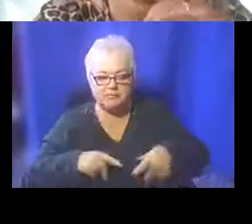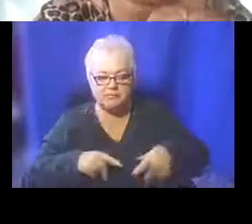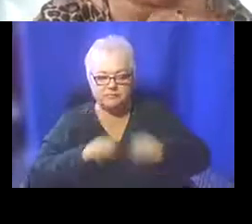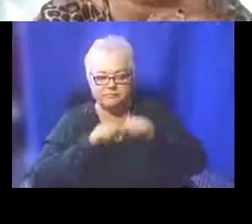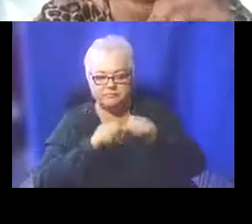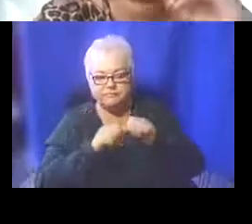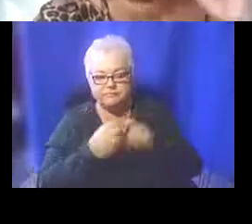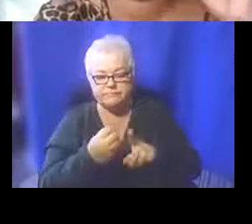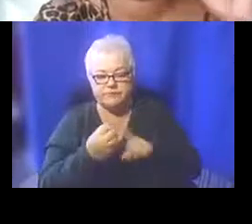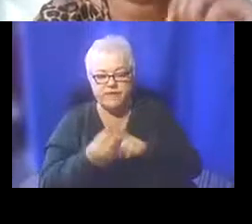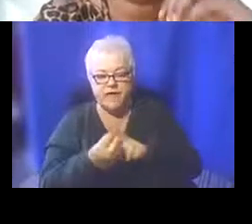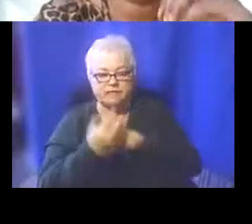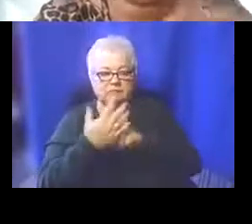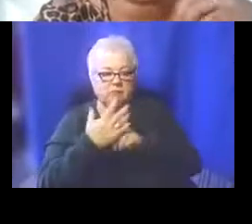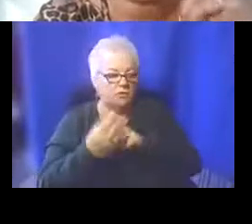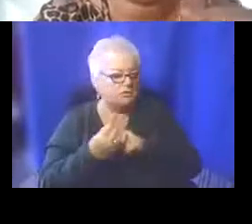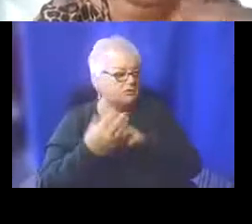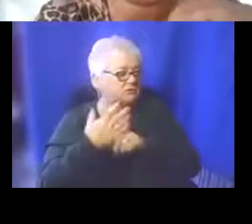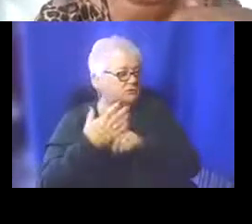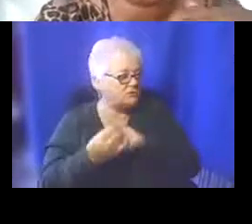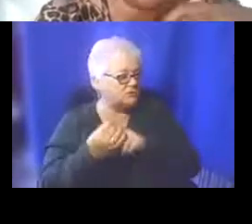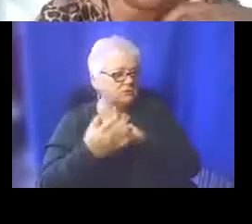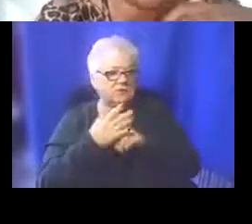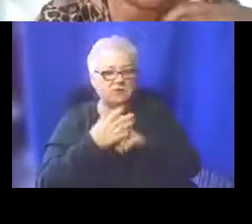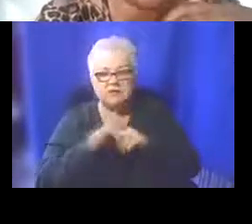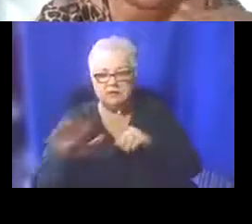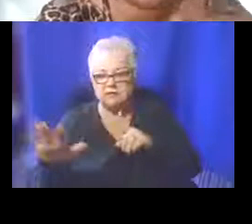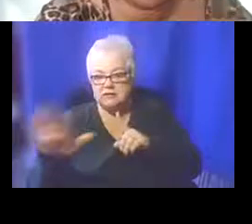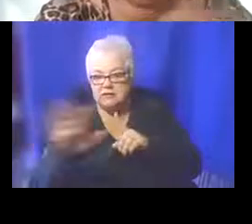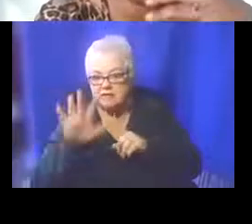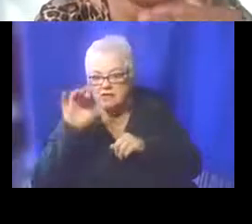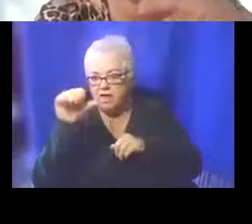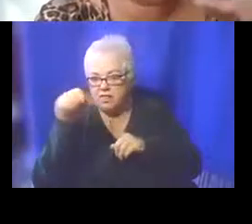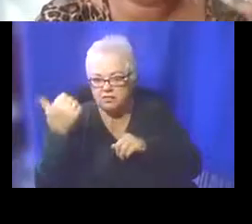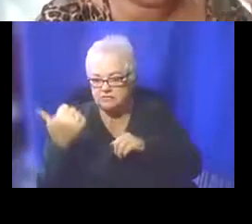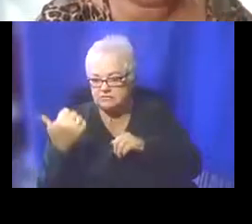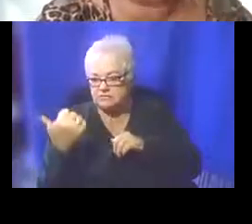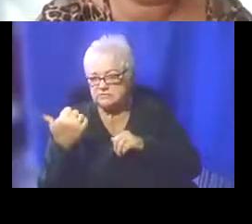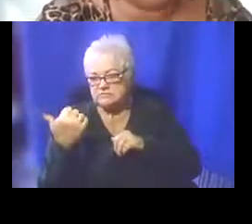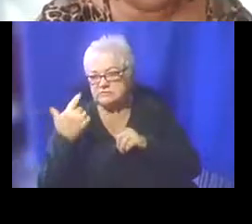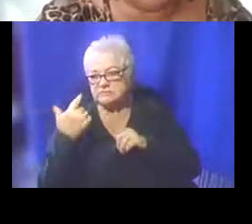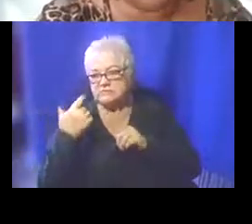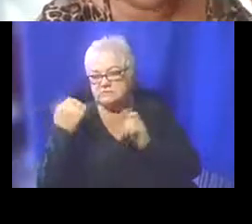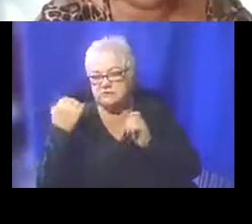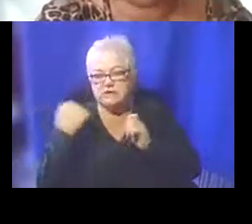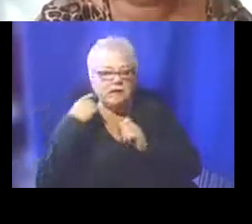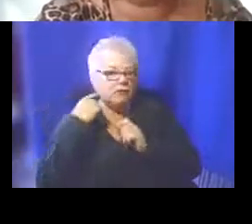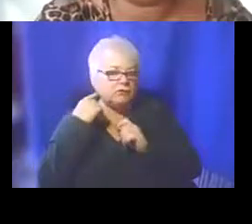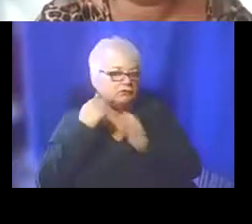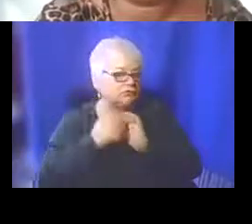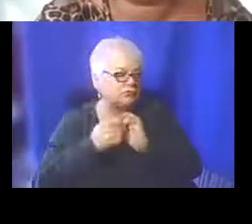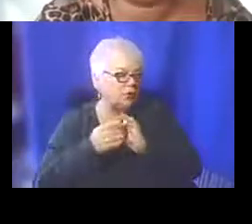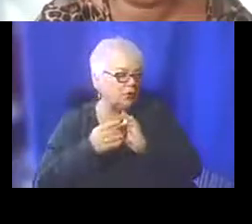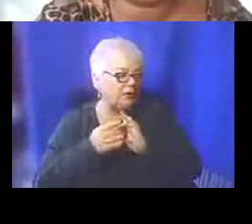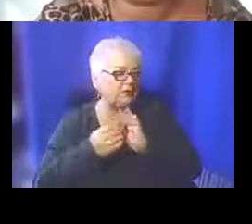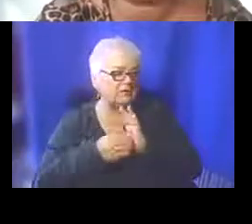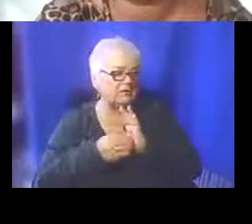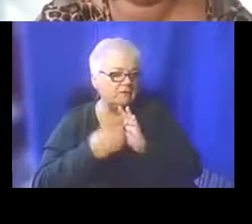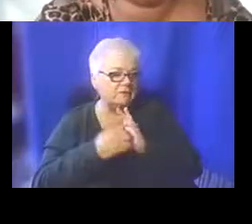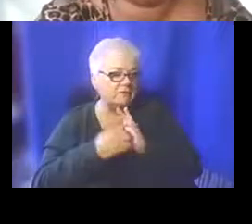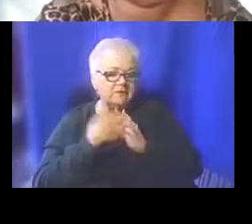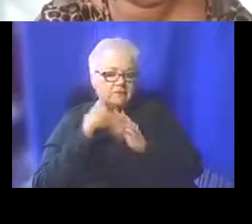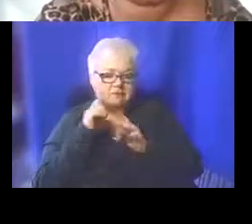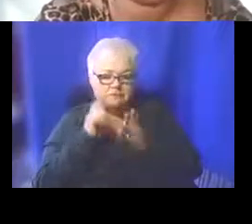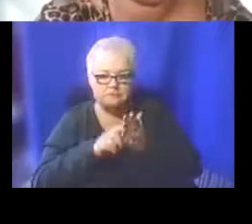continuously exposed to other people's traumatic experiences, by hearing a survivor's story and thereby standing witness